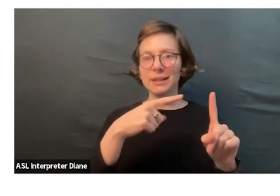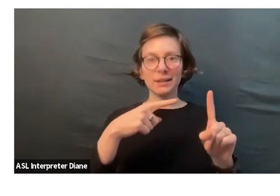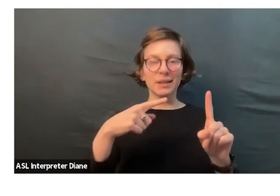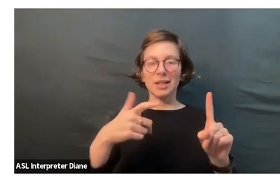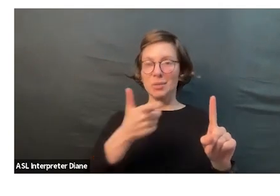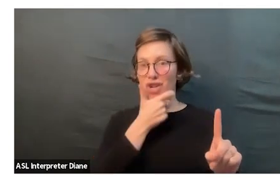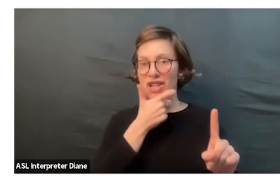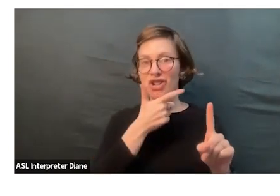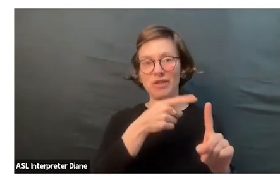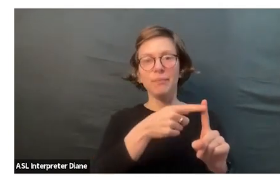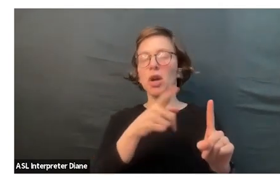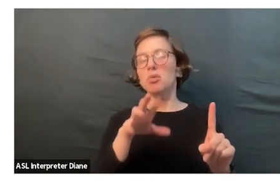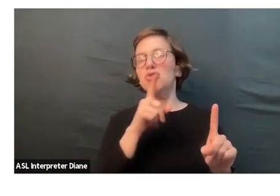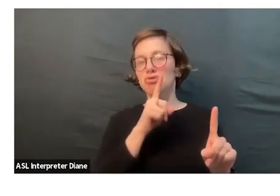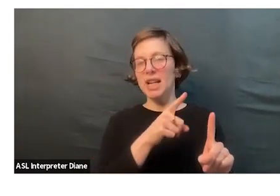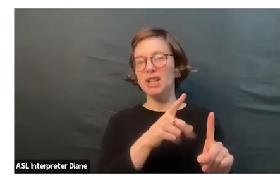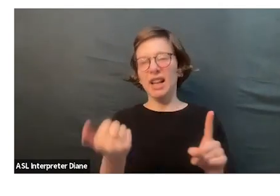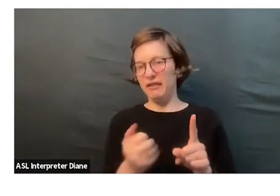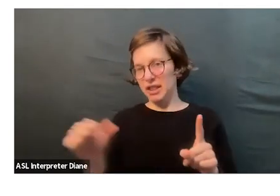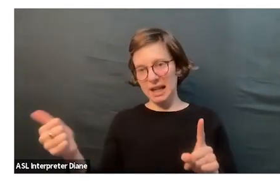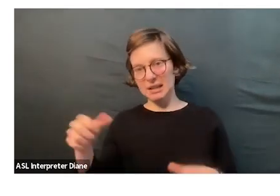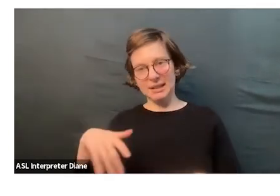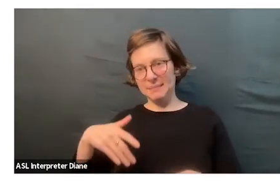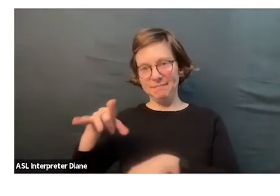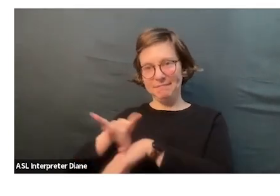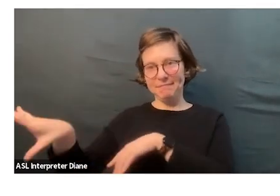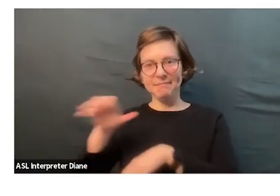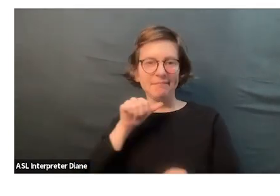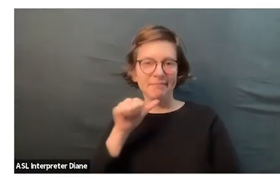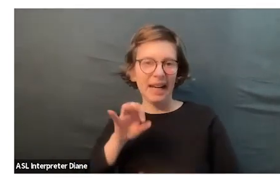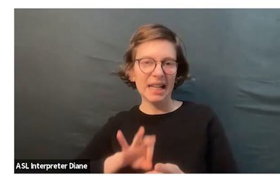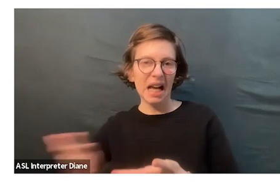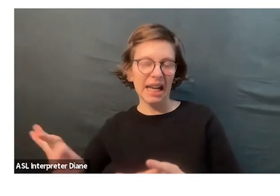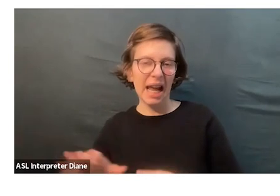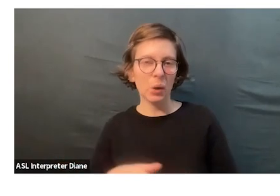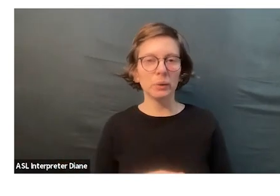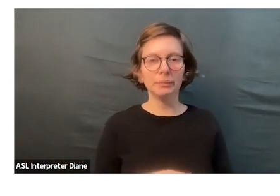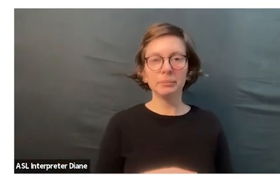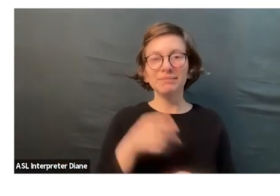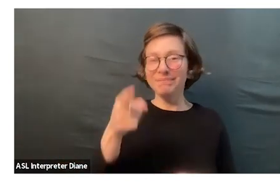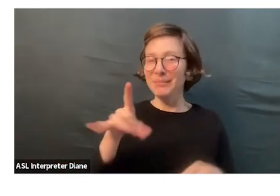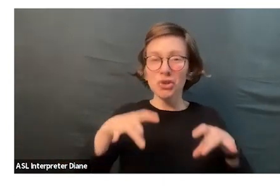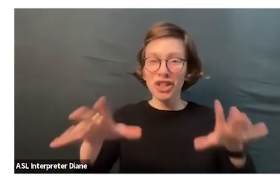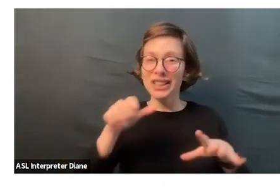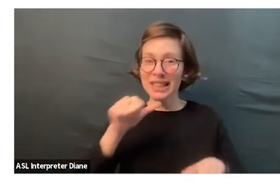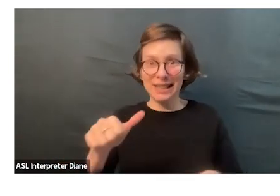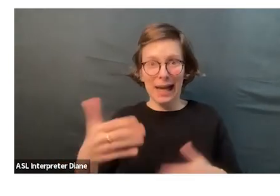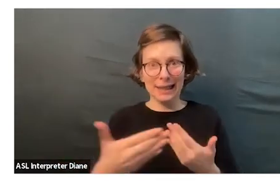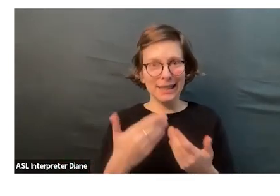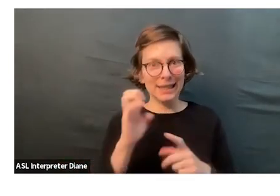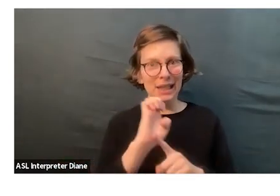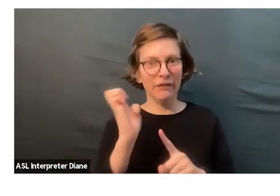such a difficult terrain. But we can see the doctrine of discovery and terra nullius, which has been